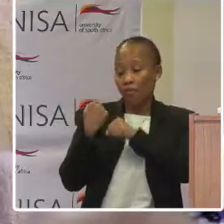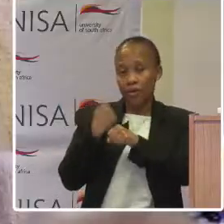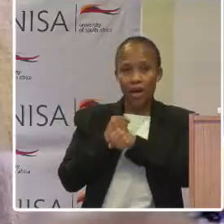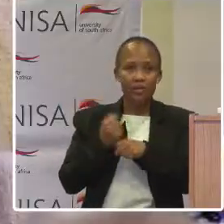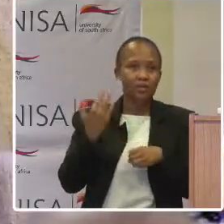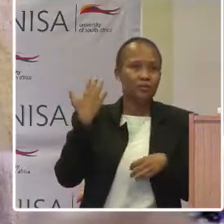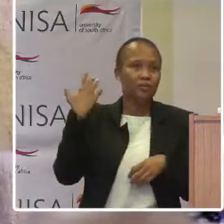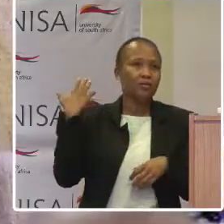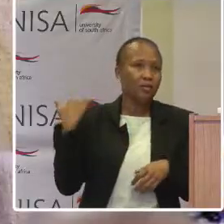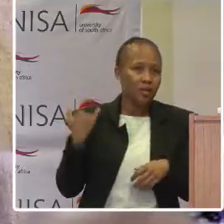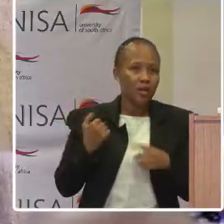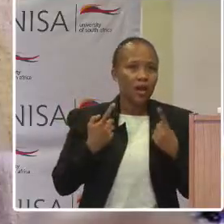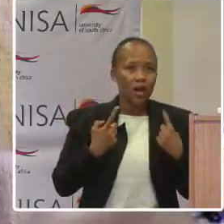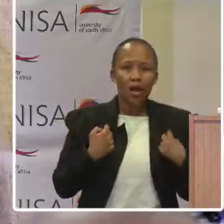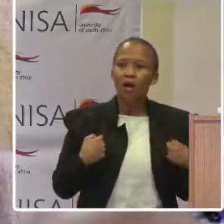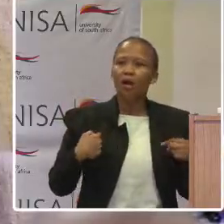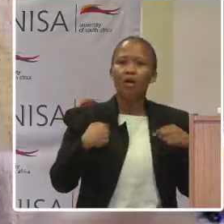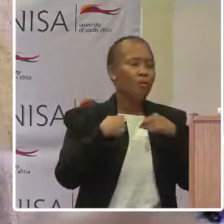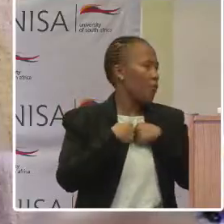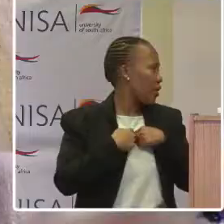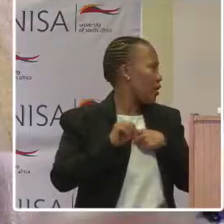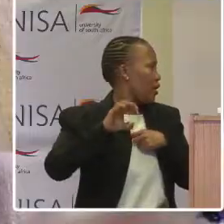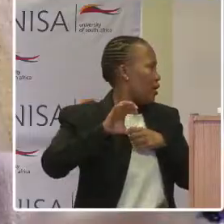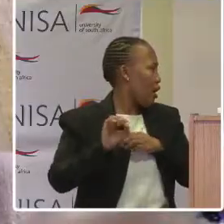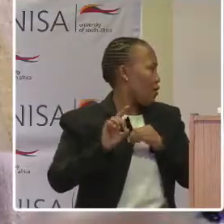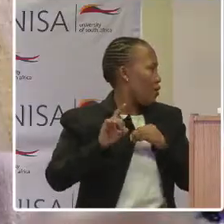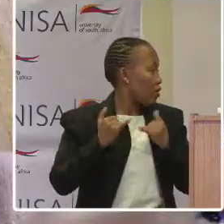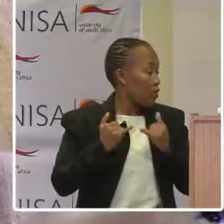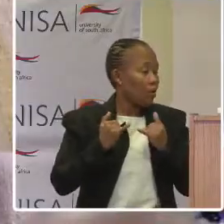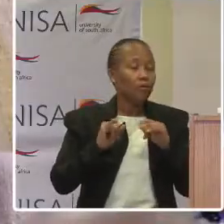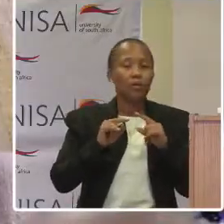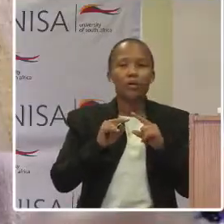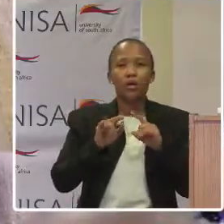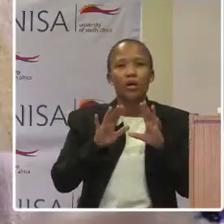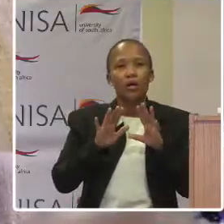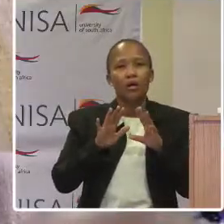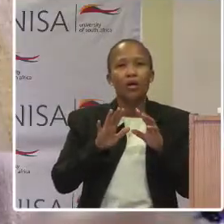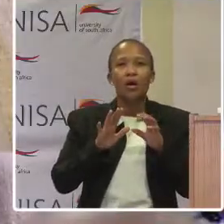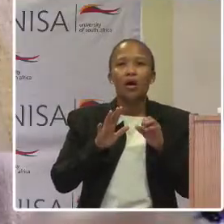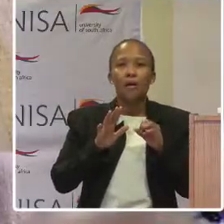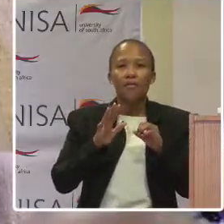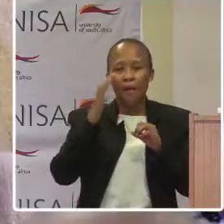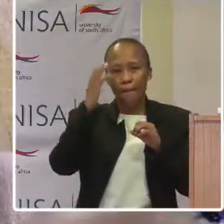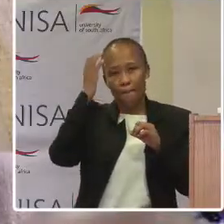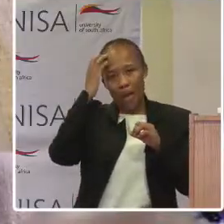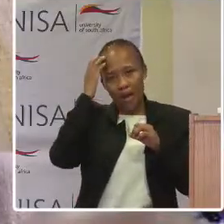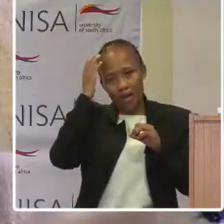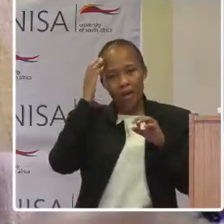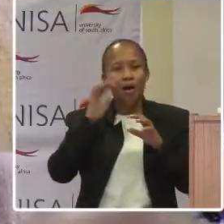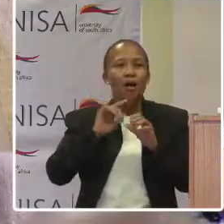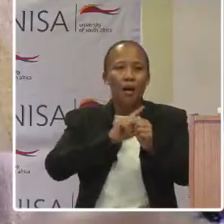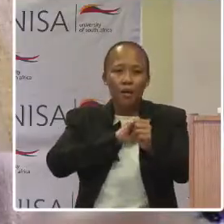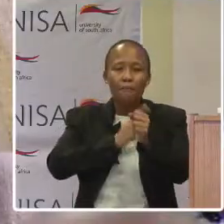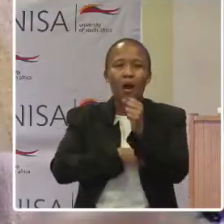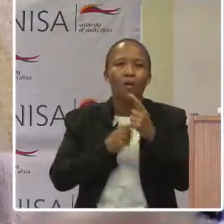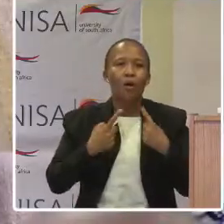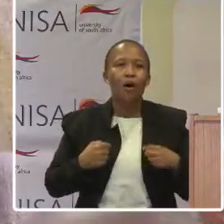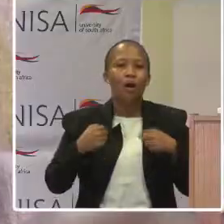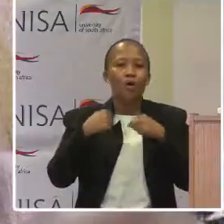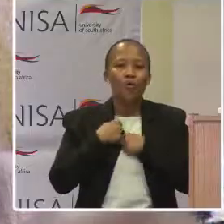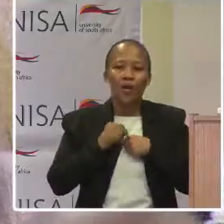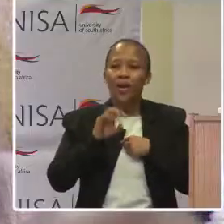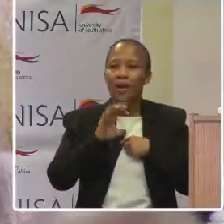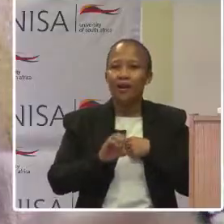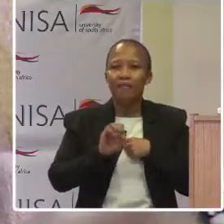Politics aside completely, what the brain power that we had in South Africa was astounding. It